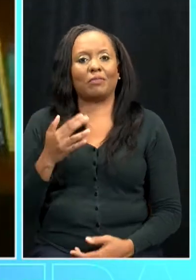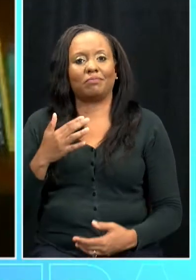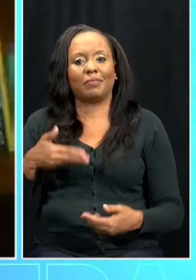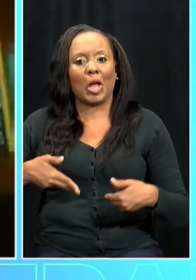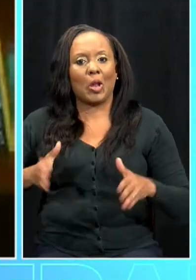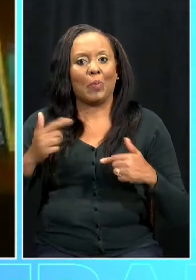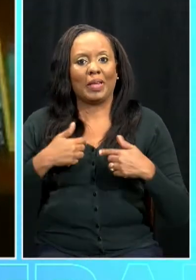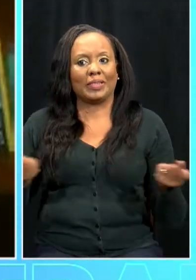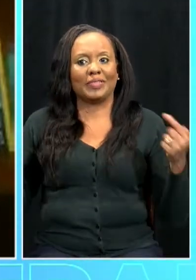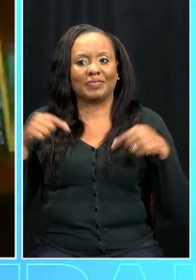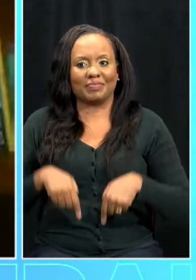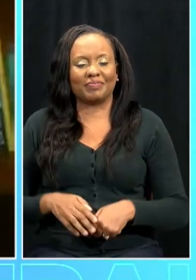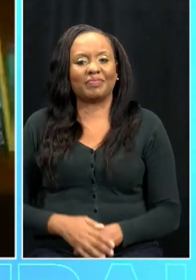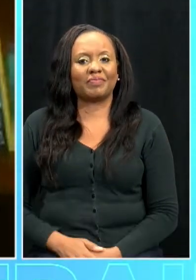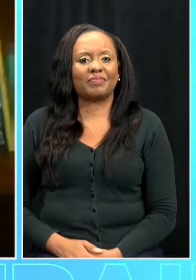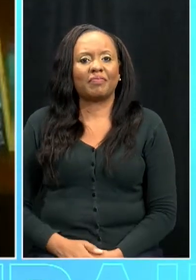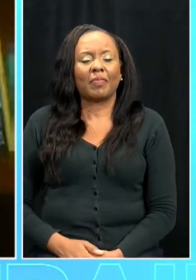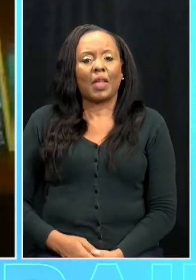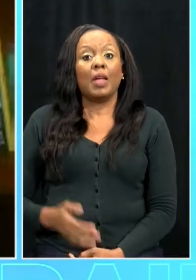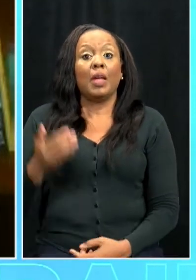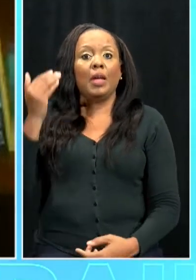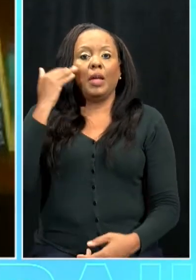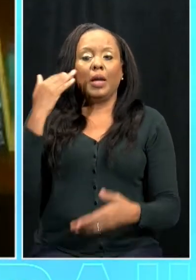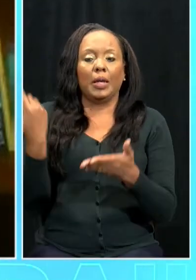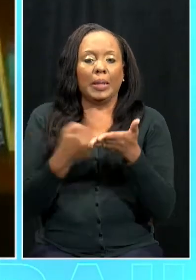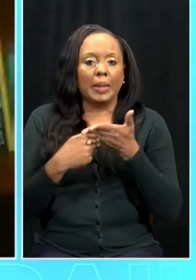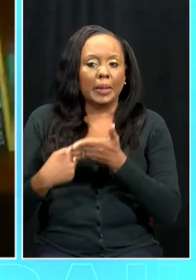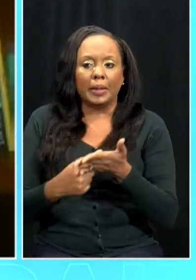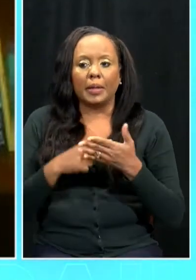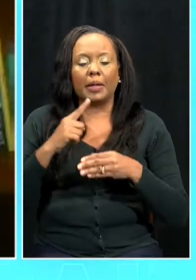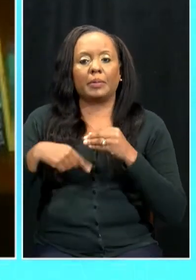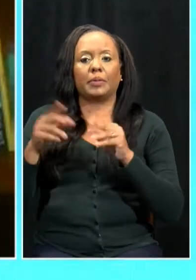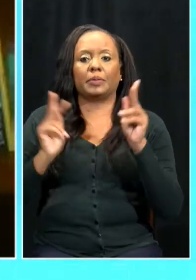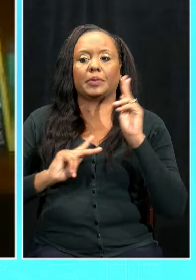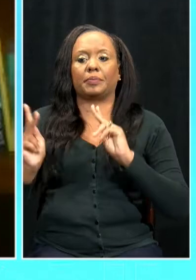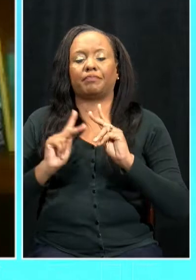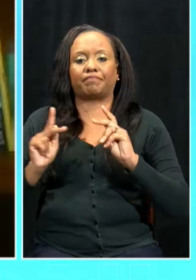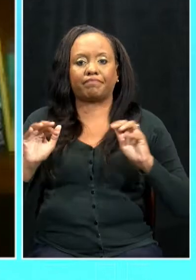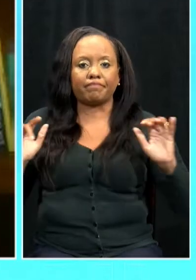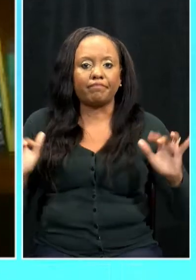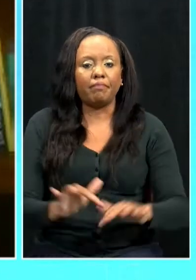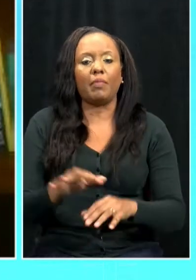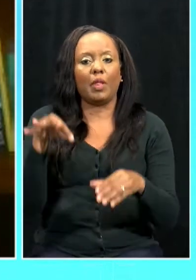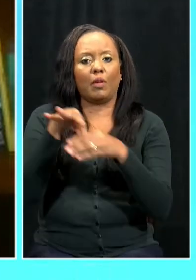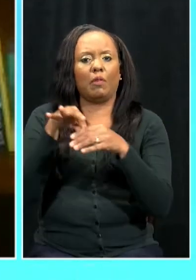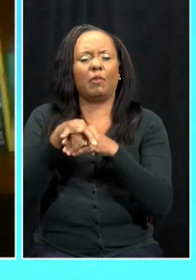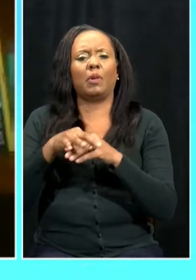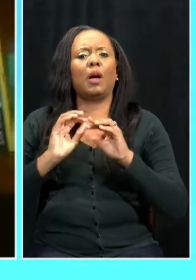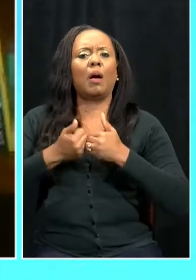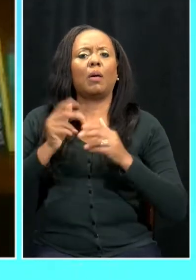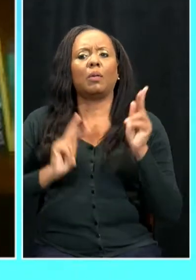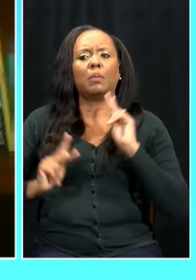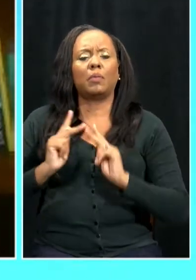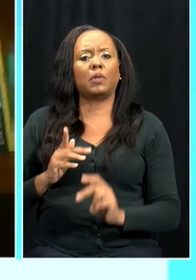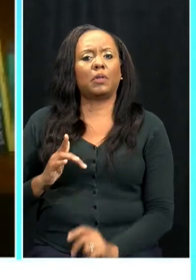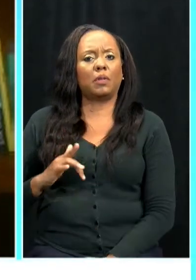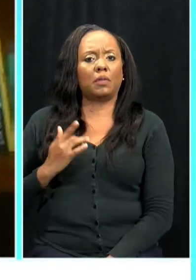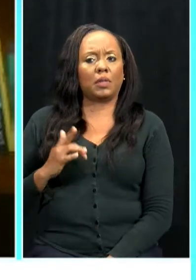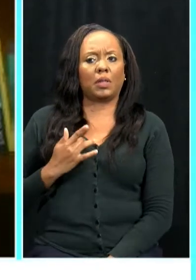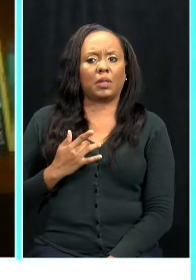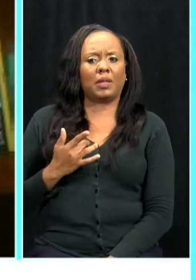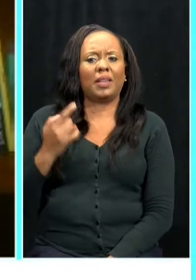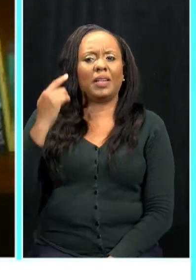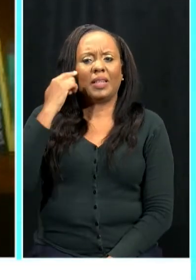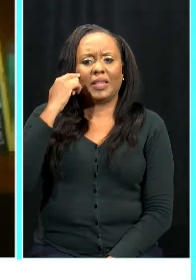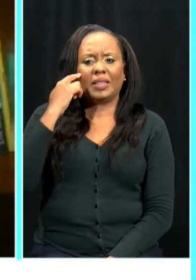In context of the wider discussion about getting out the vote and the general mood of the election, I think this one would be a peculiar one